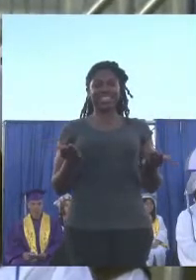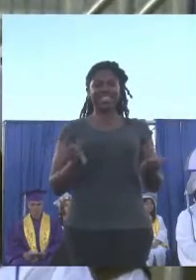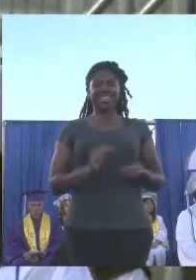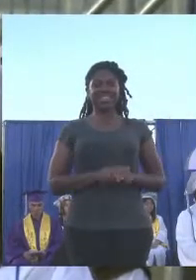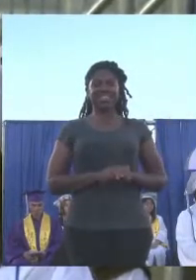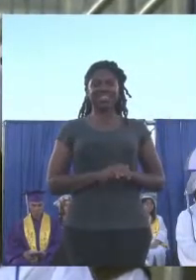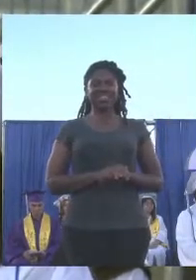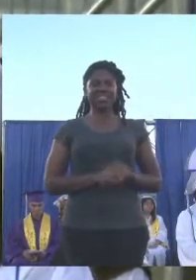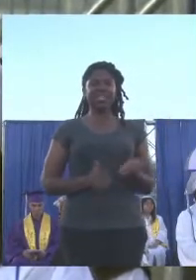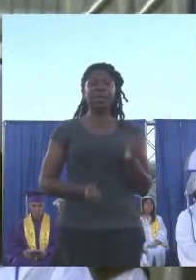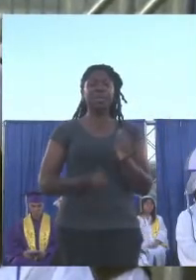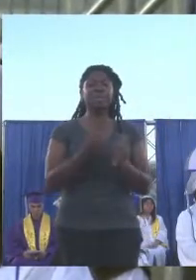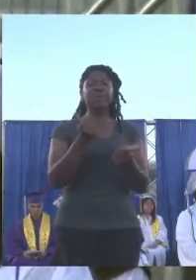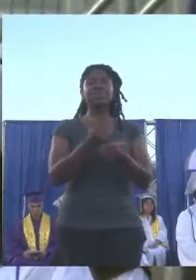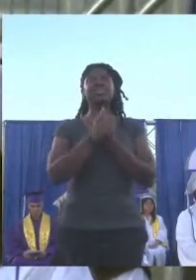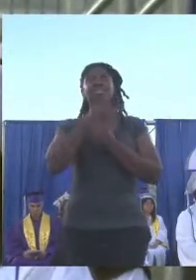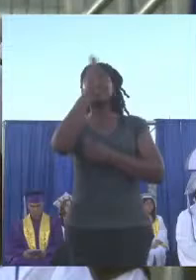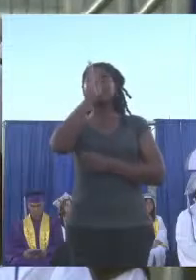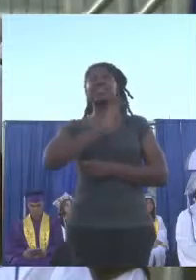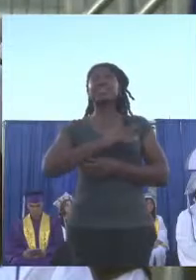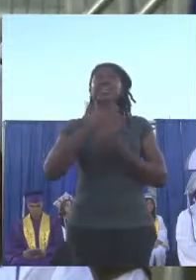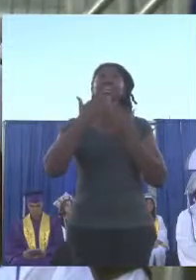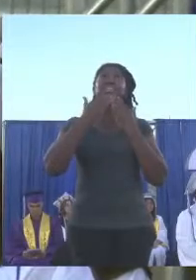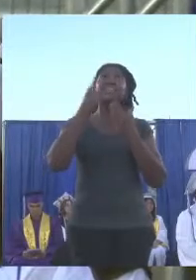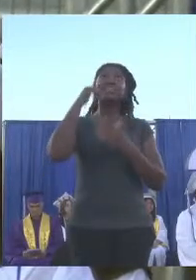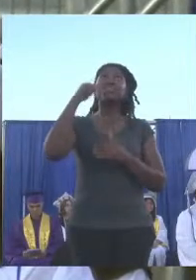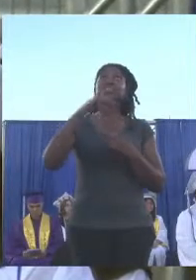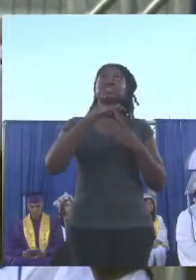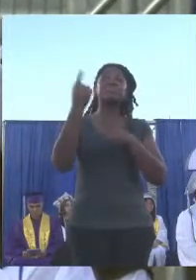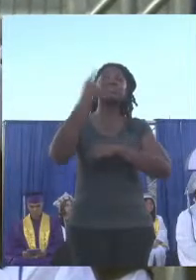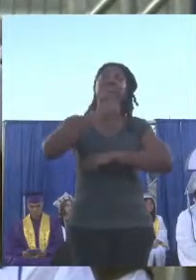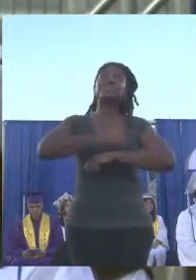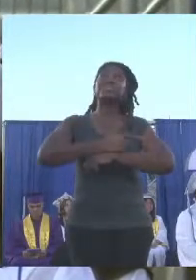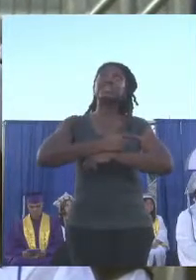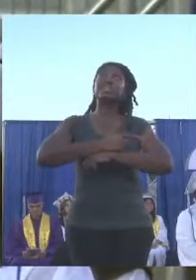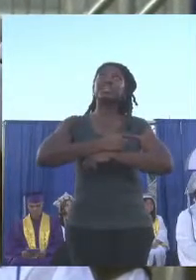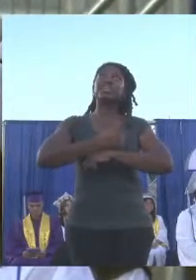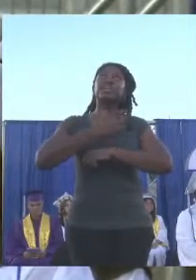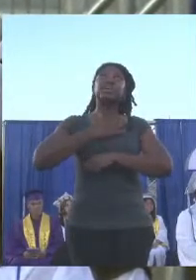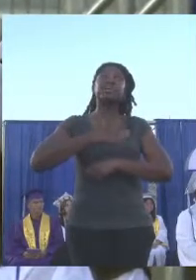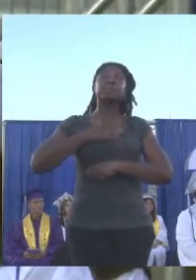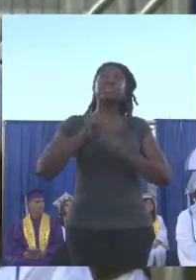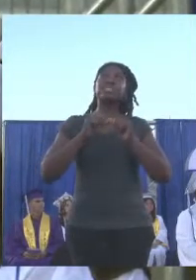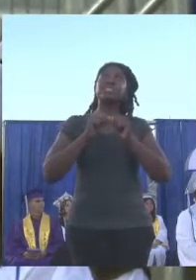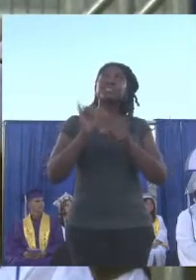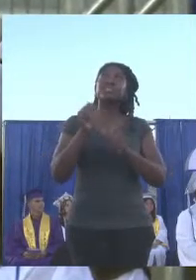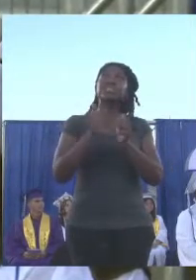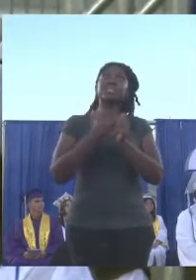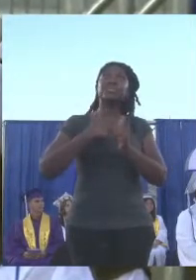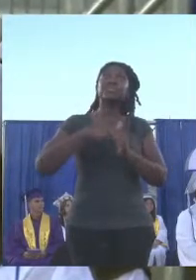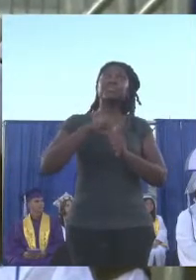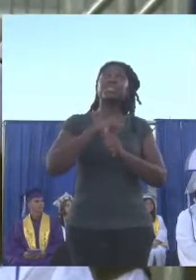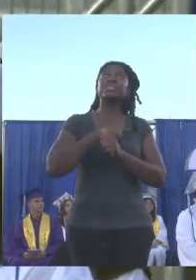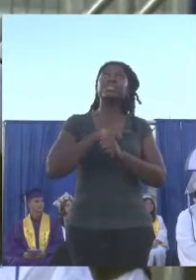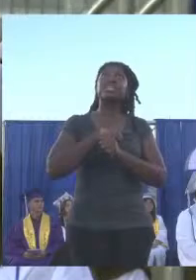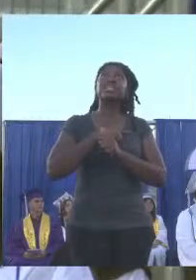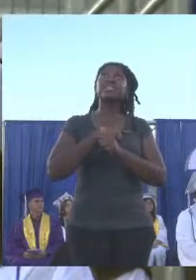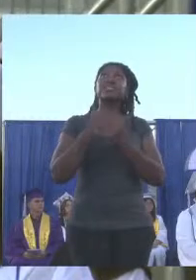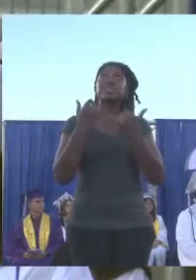Most loving God, thank you for this special day. Be with us as we celebrate the achievements of our